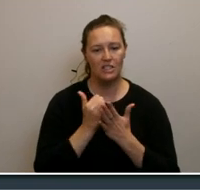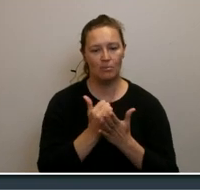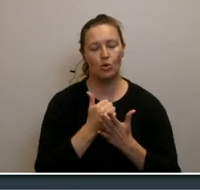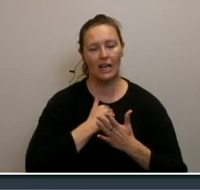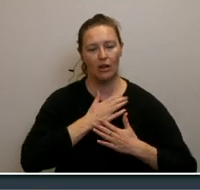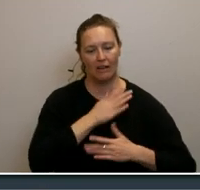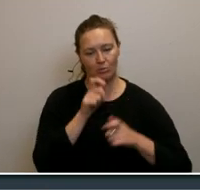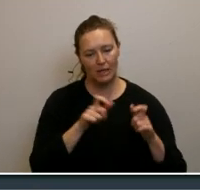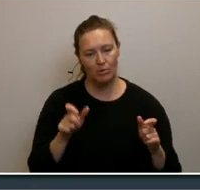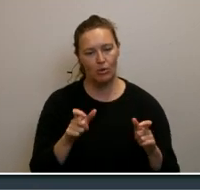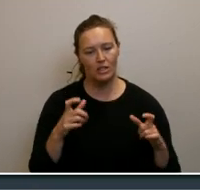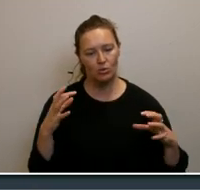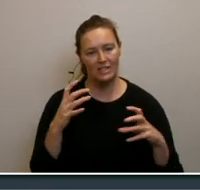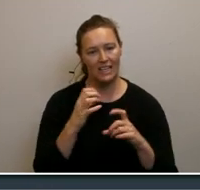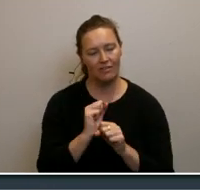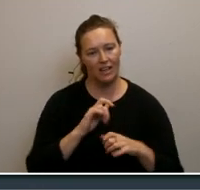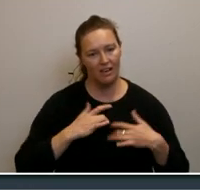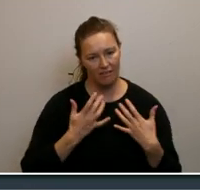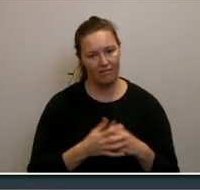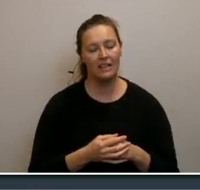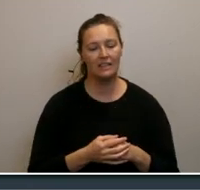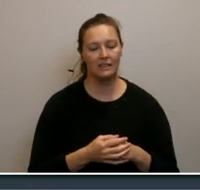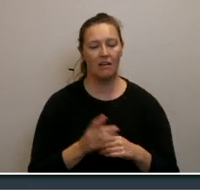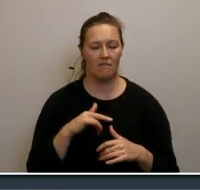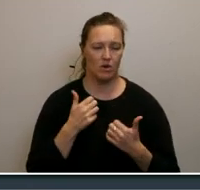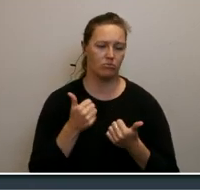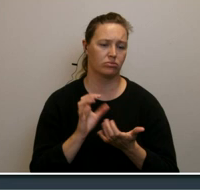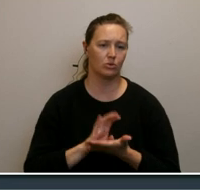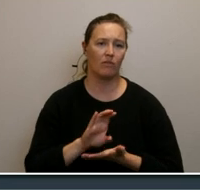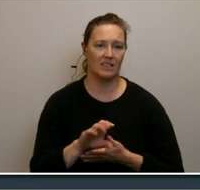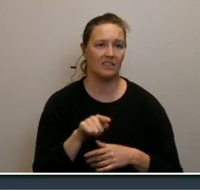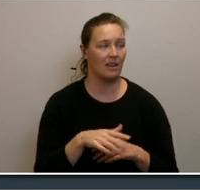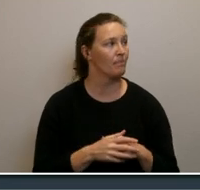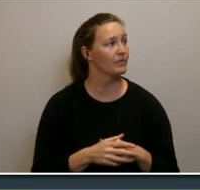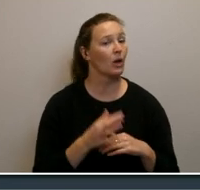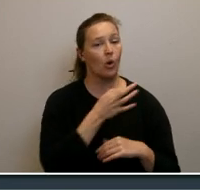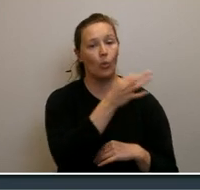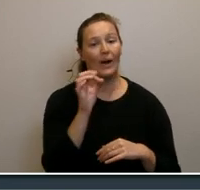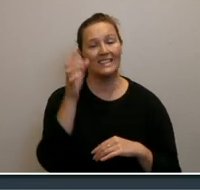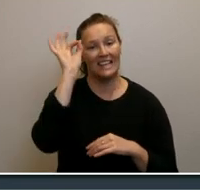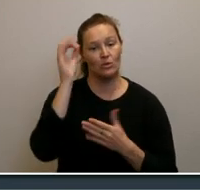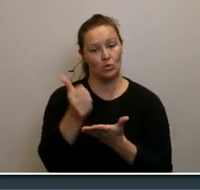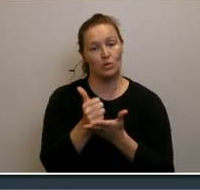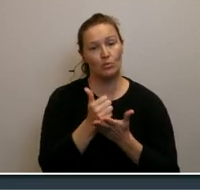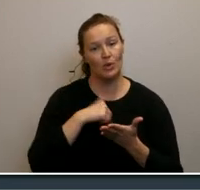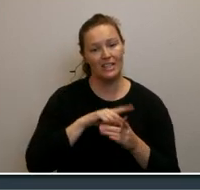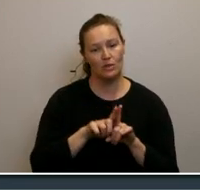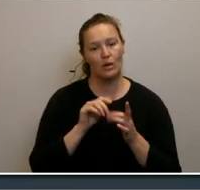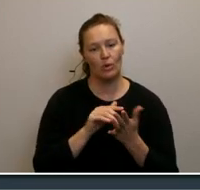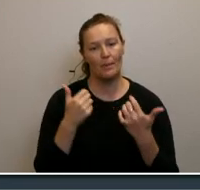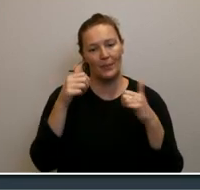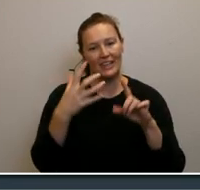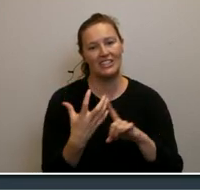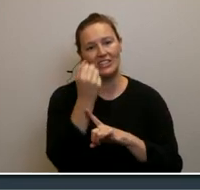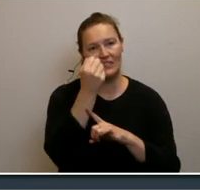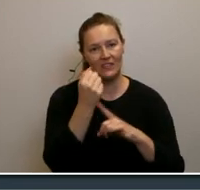their life's journey. I can't think of a better thing to invest in. We ask your support as a council to help get us to the